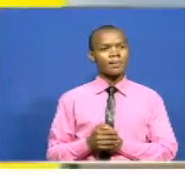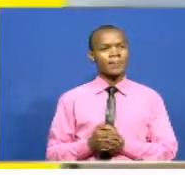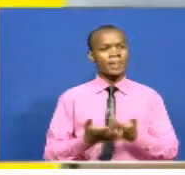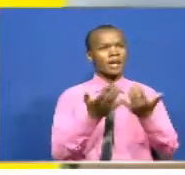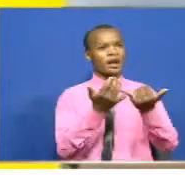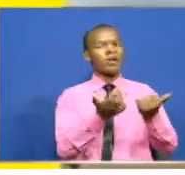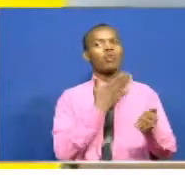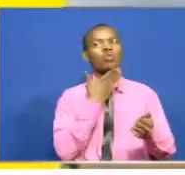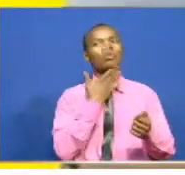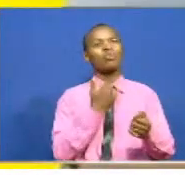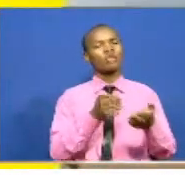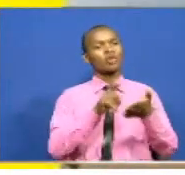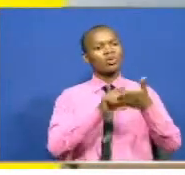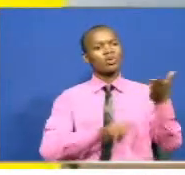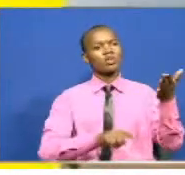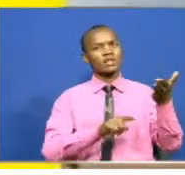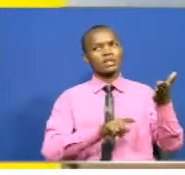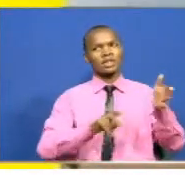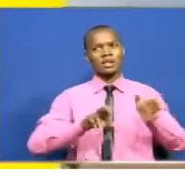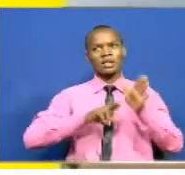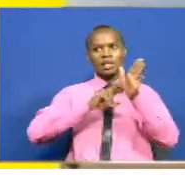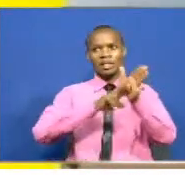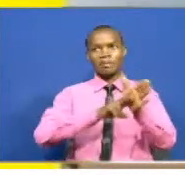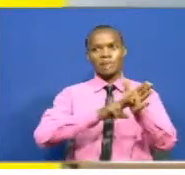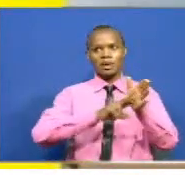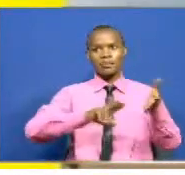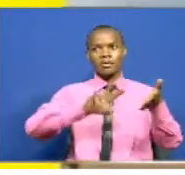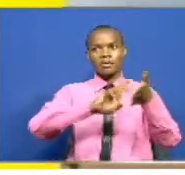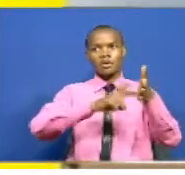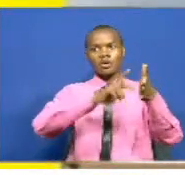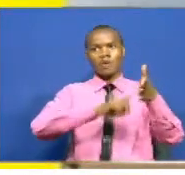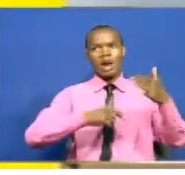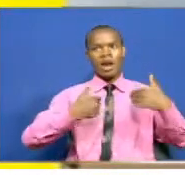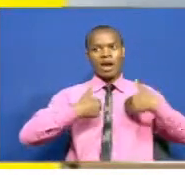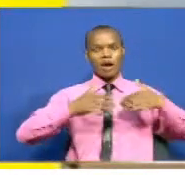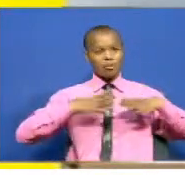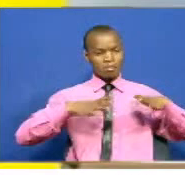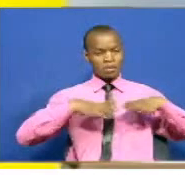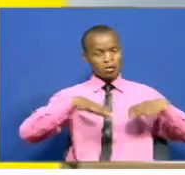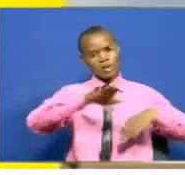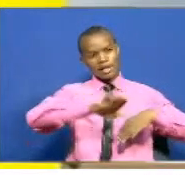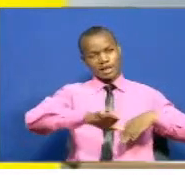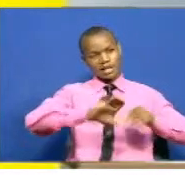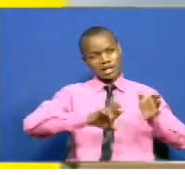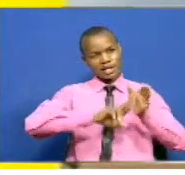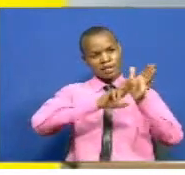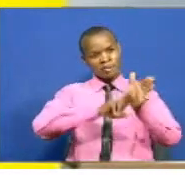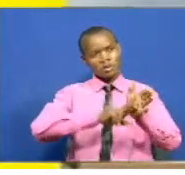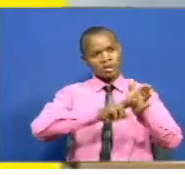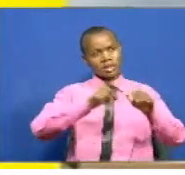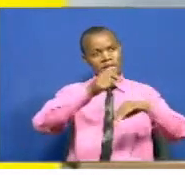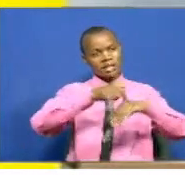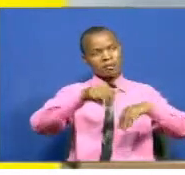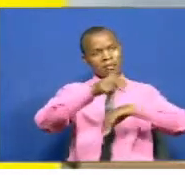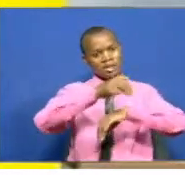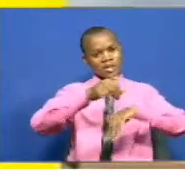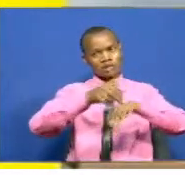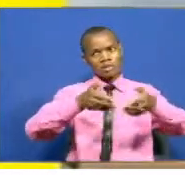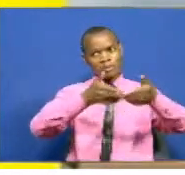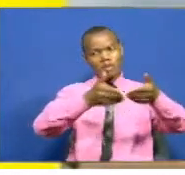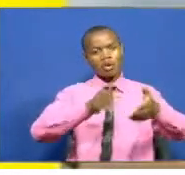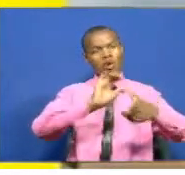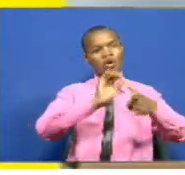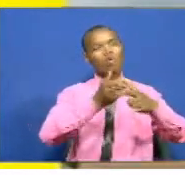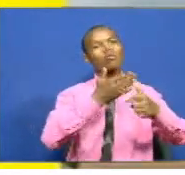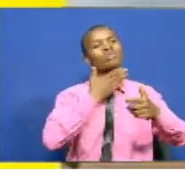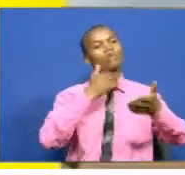You want representation to mean what? To have people from those regions represented in the national leadership, or what is it that is your